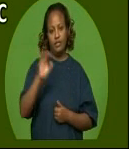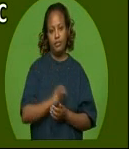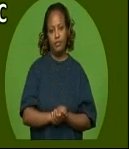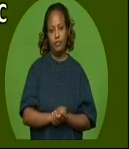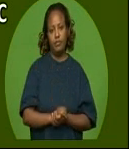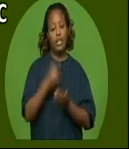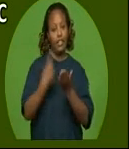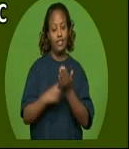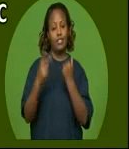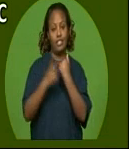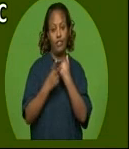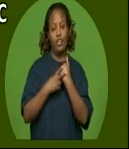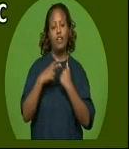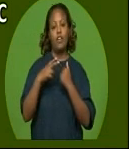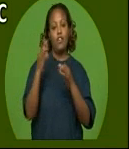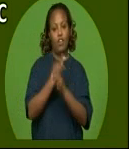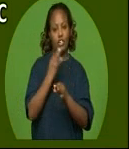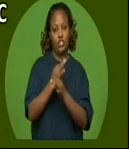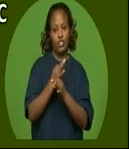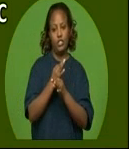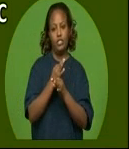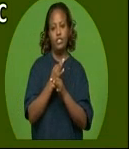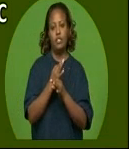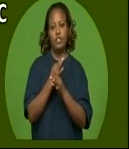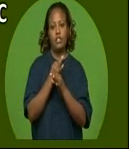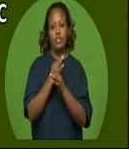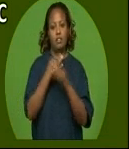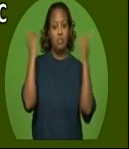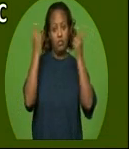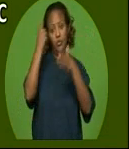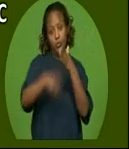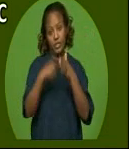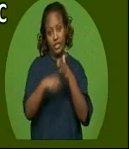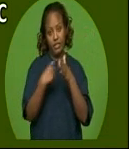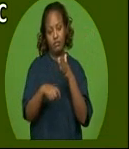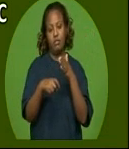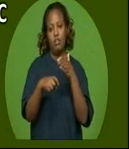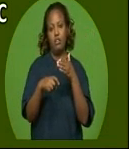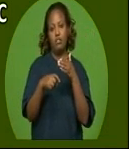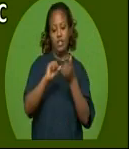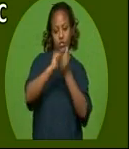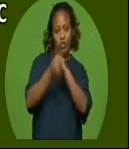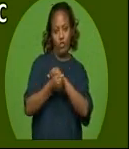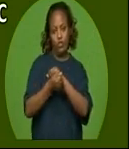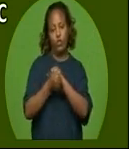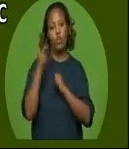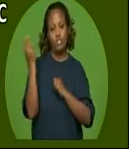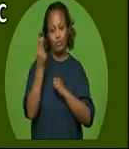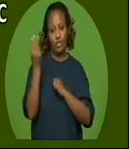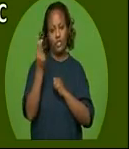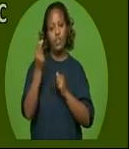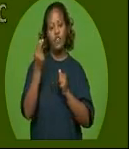C. Thus, the saving function is corollary or reciprocal of the